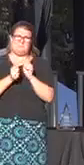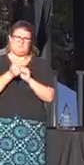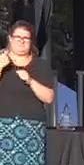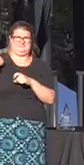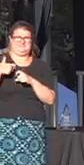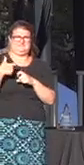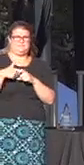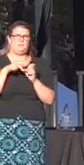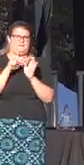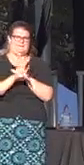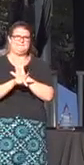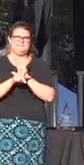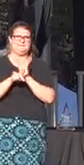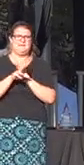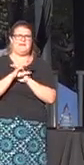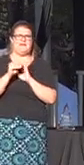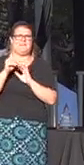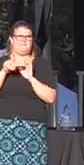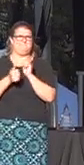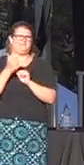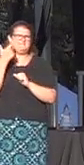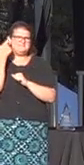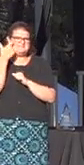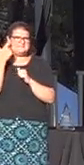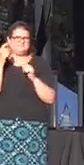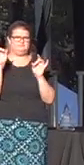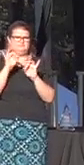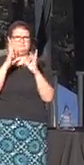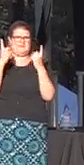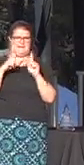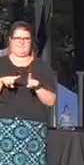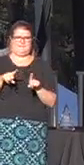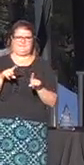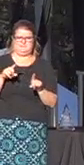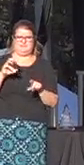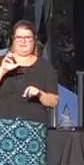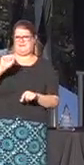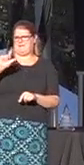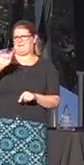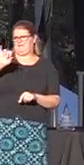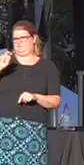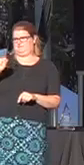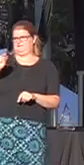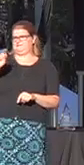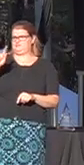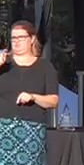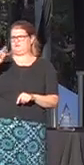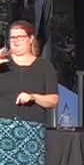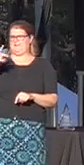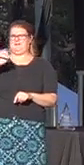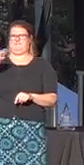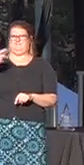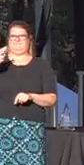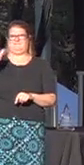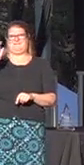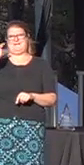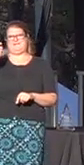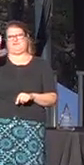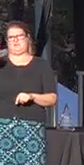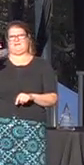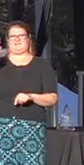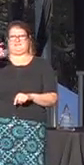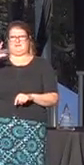and with the even more recent devastation of the deaths of Alton Sterling and Philando Castile, the two latest black